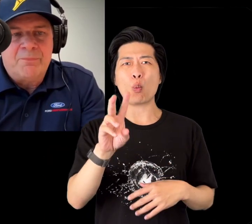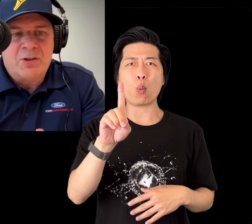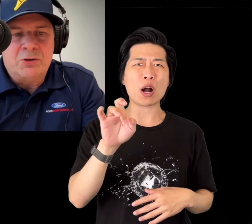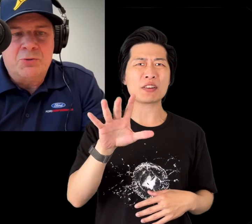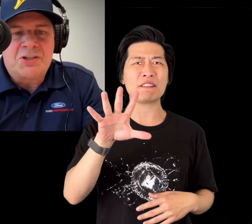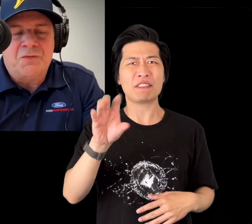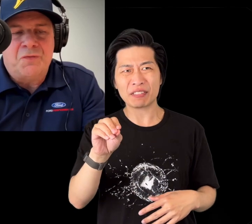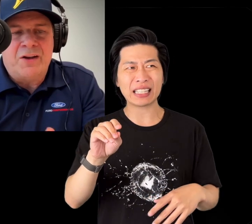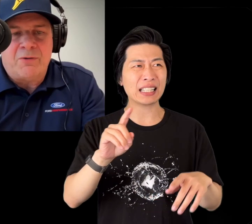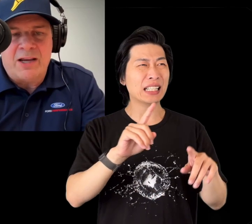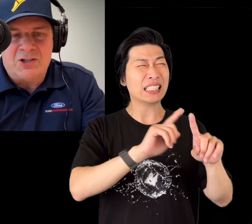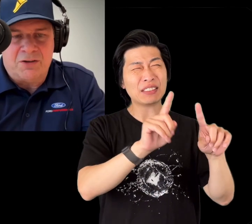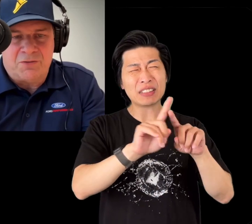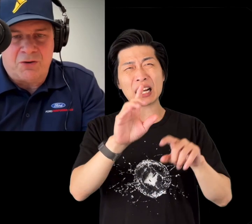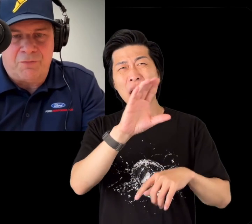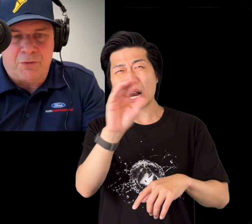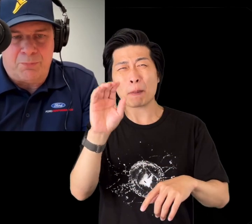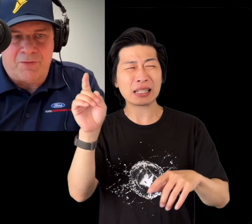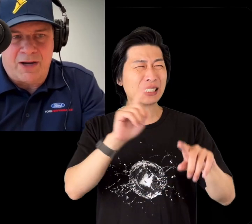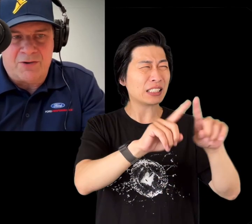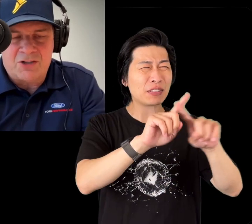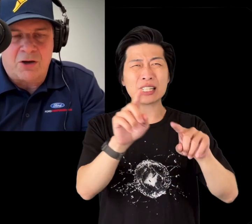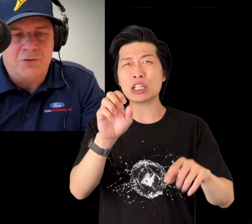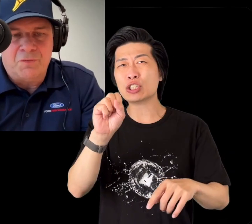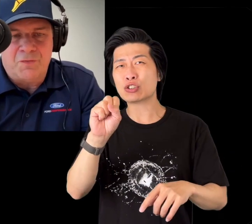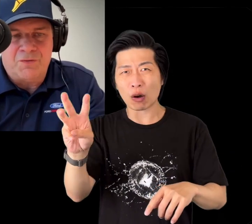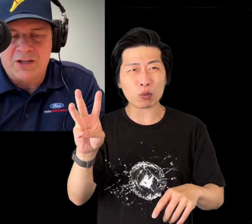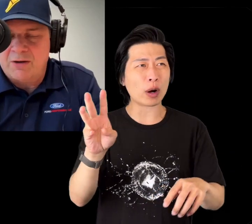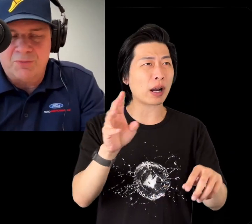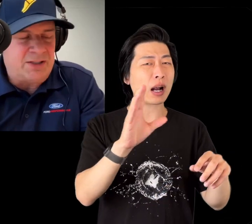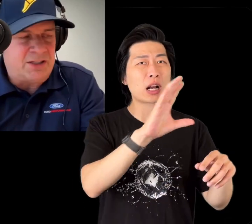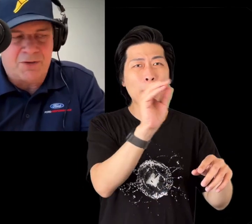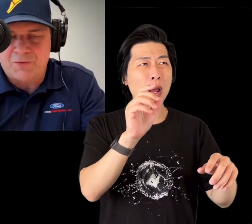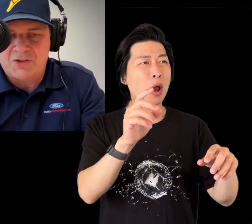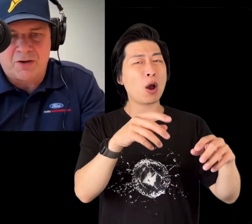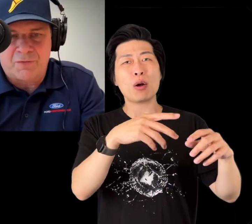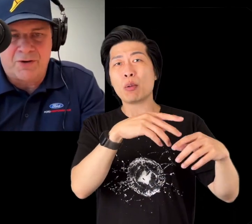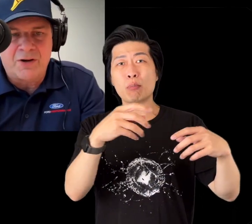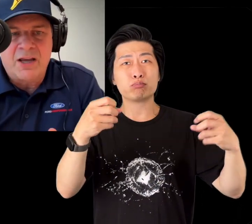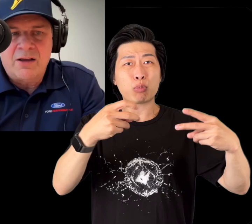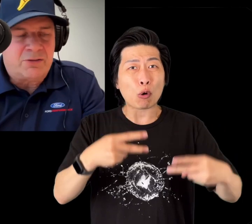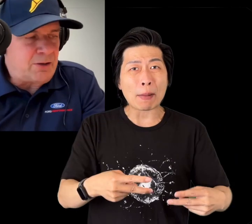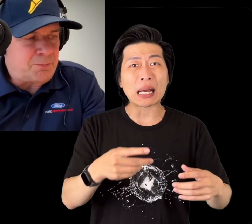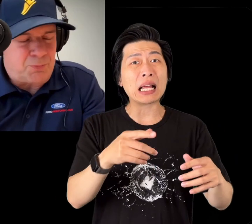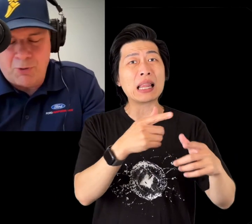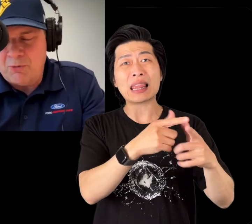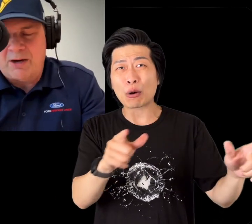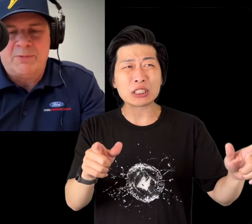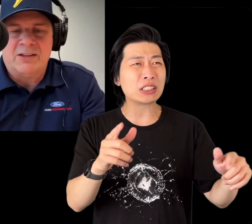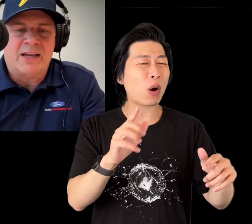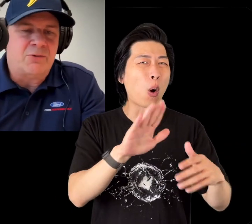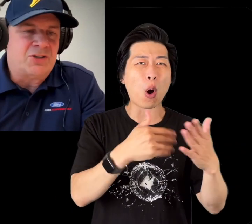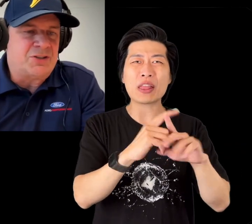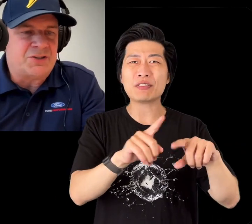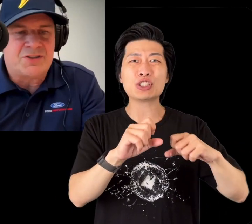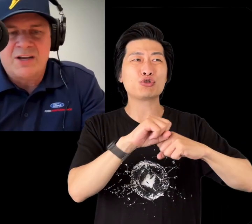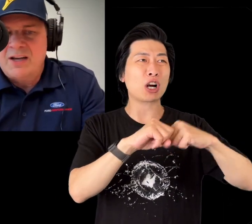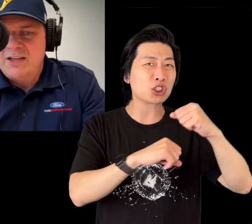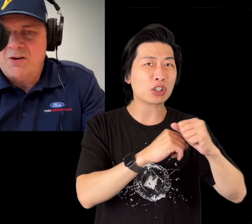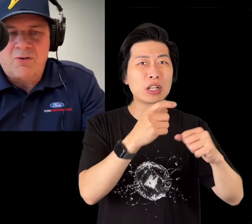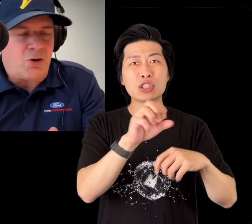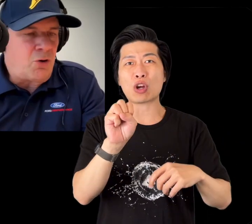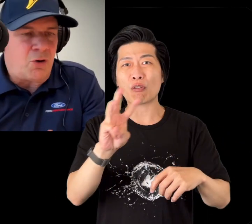the loose confederation of software providers, 150 completely different software programming